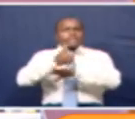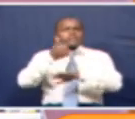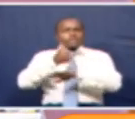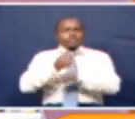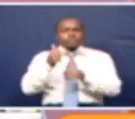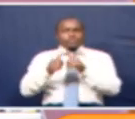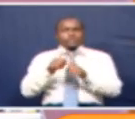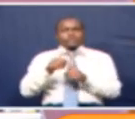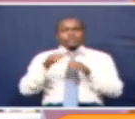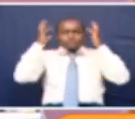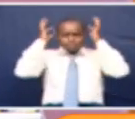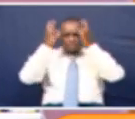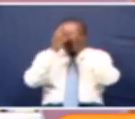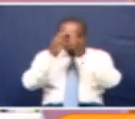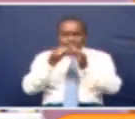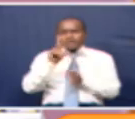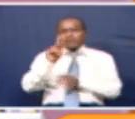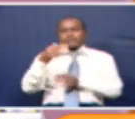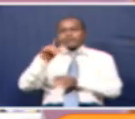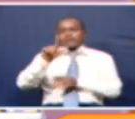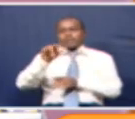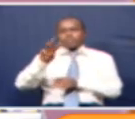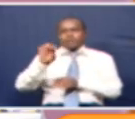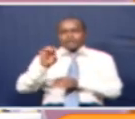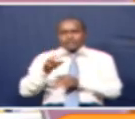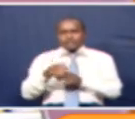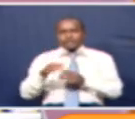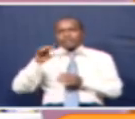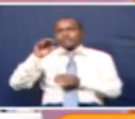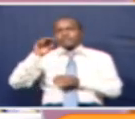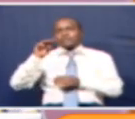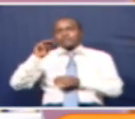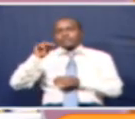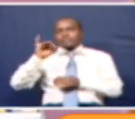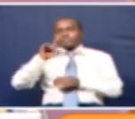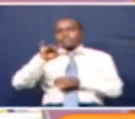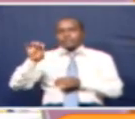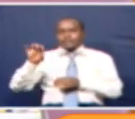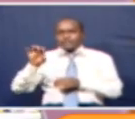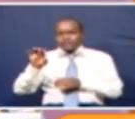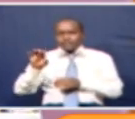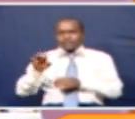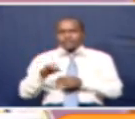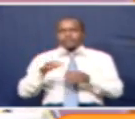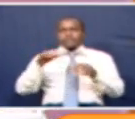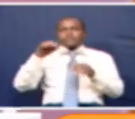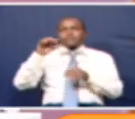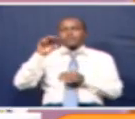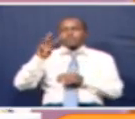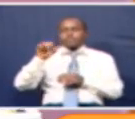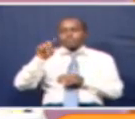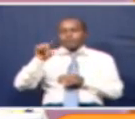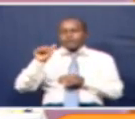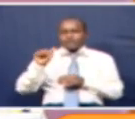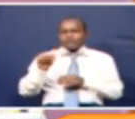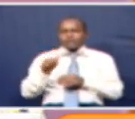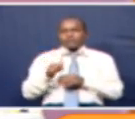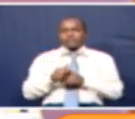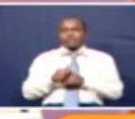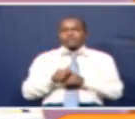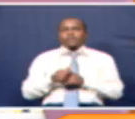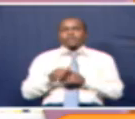Mudama, Honorable Khalwale, Honorable Milly Odhiambo, Gladys Wanga, say in their